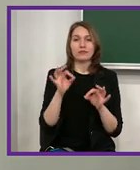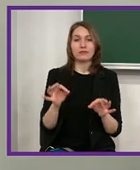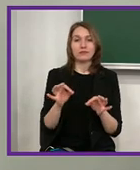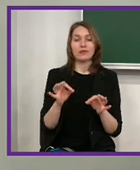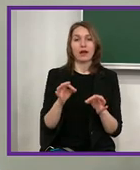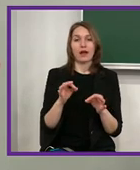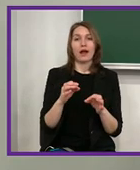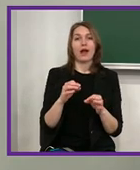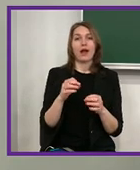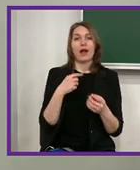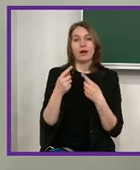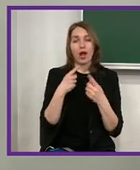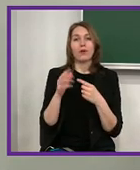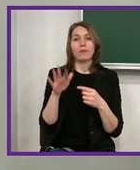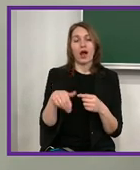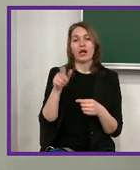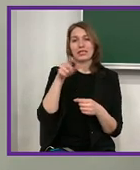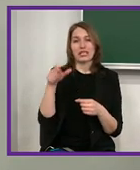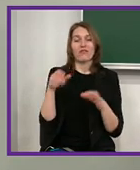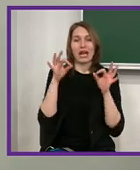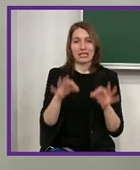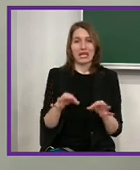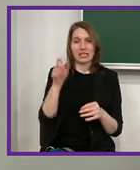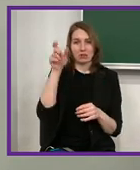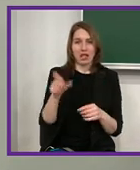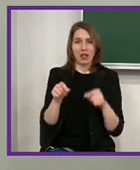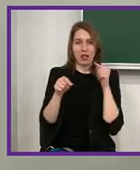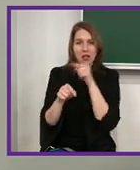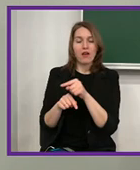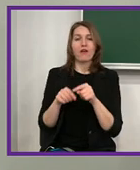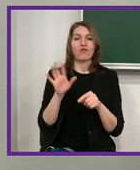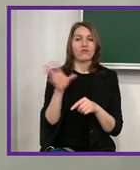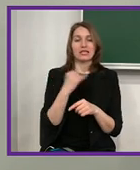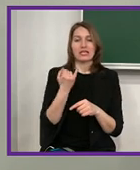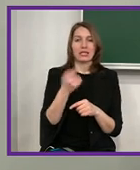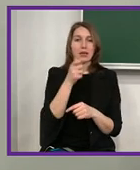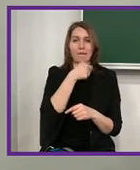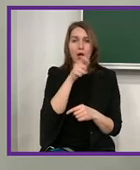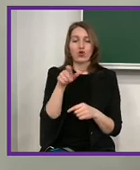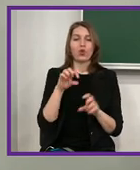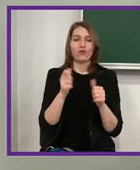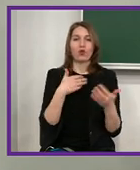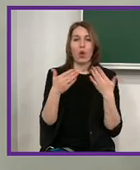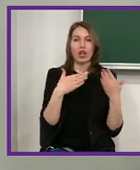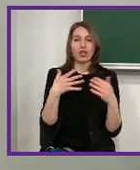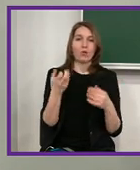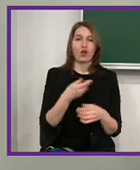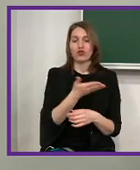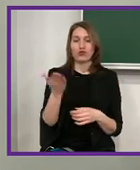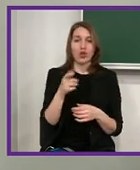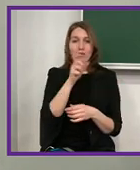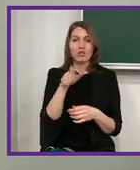real opportunity to build relationships with people affected by the operations of a business, to be informed by their experience and to design effective